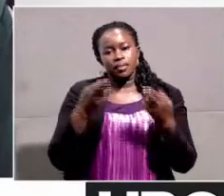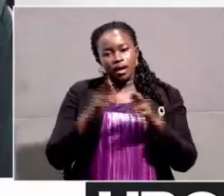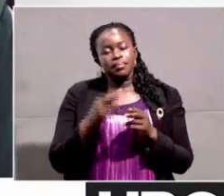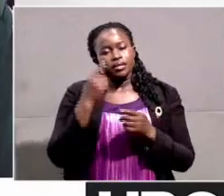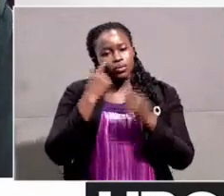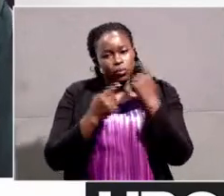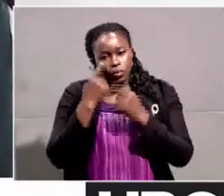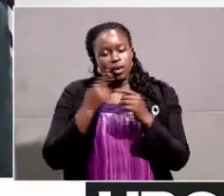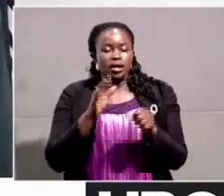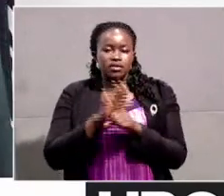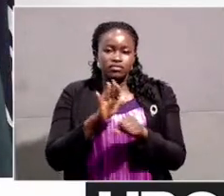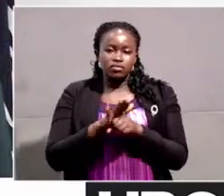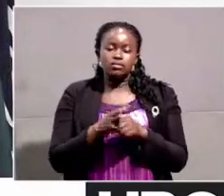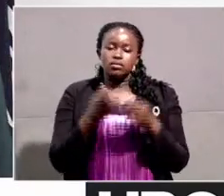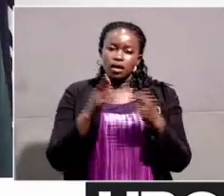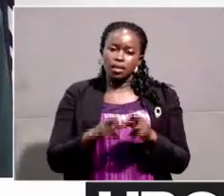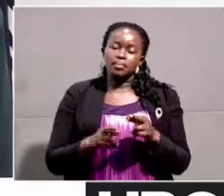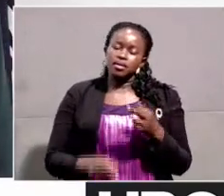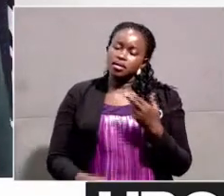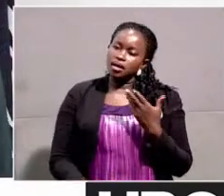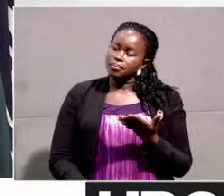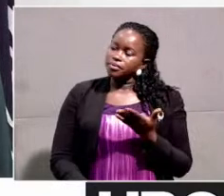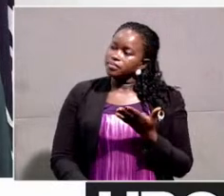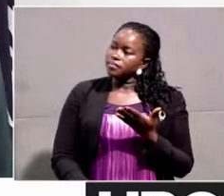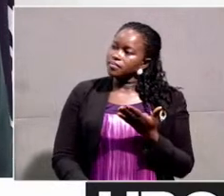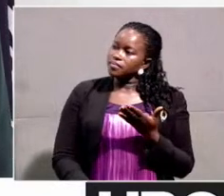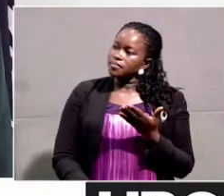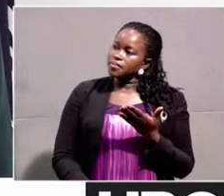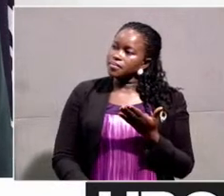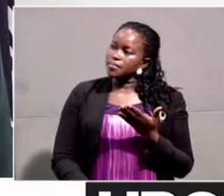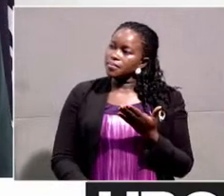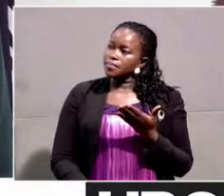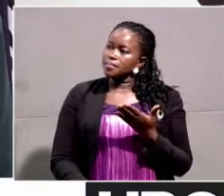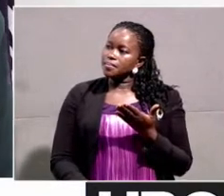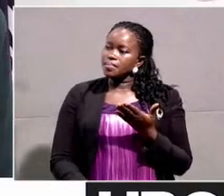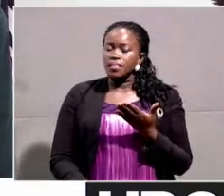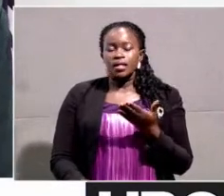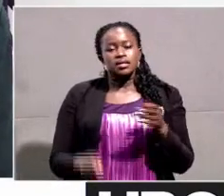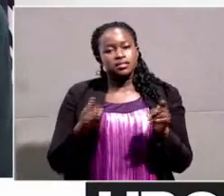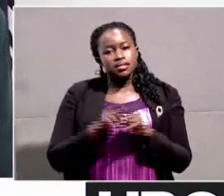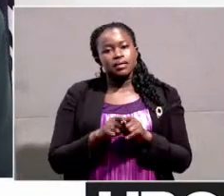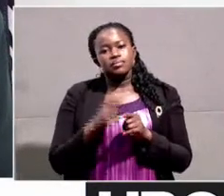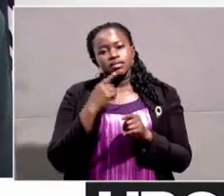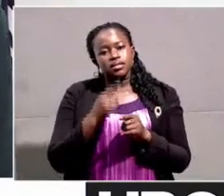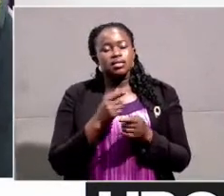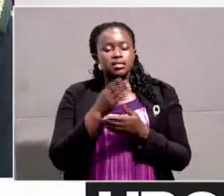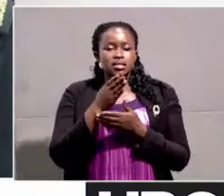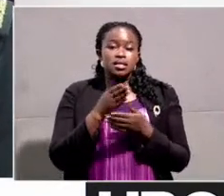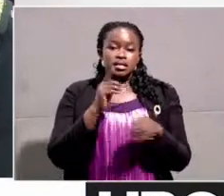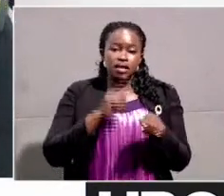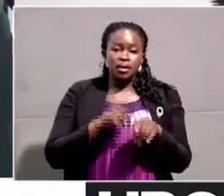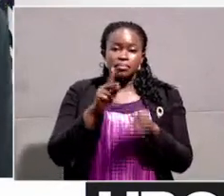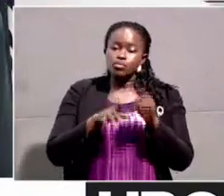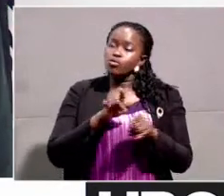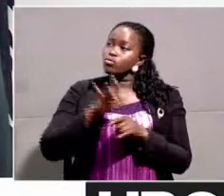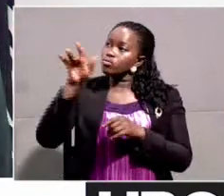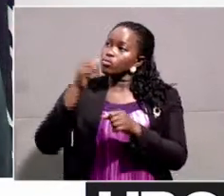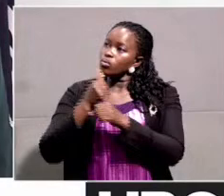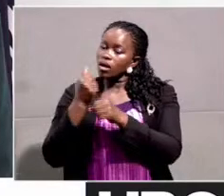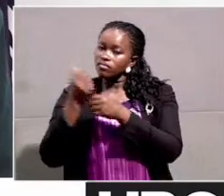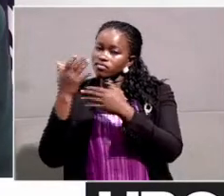had. Some people say they went with all their organs on return. Some organs are missing.